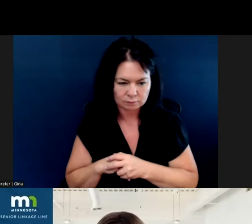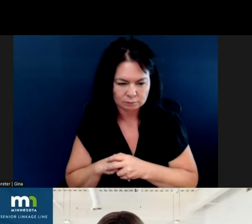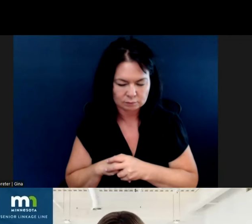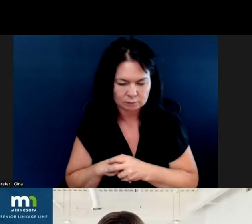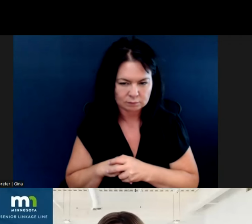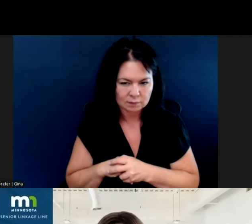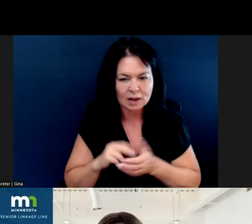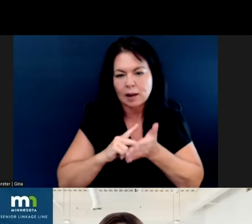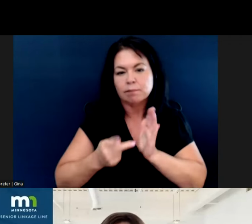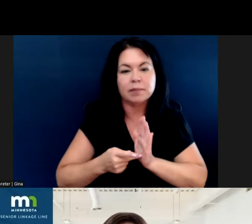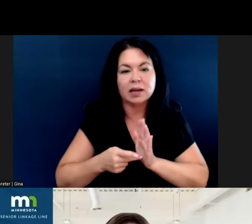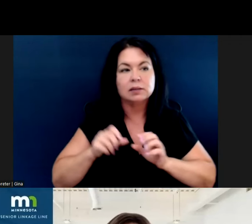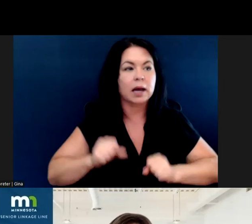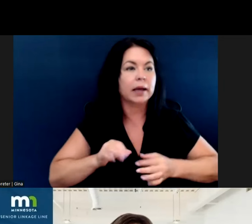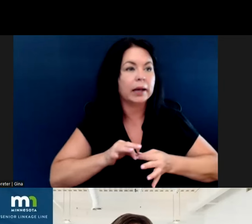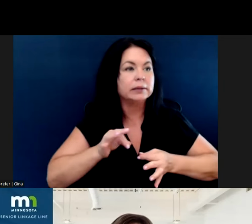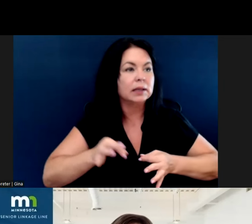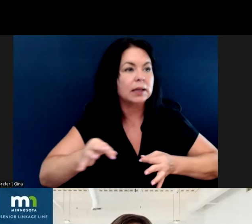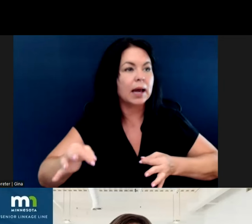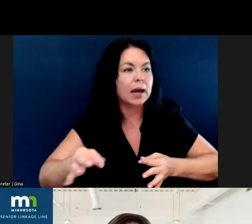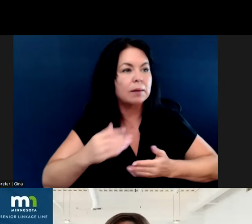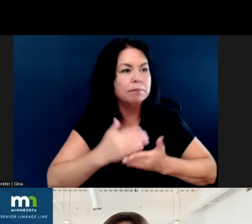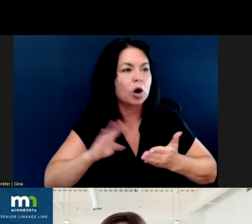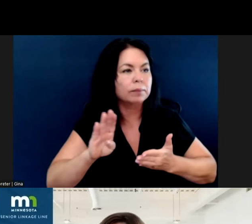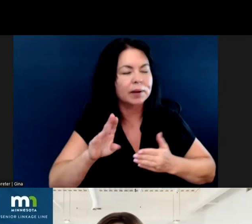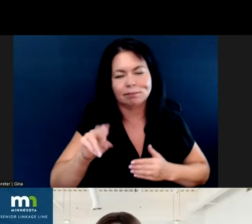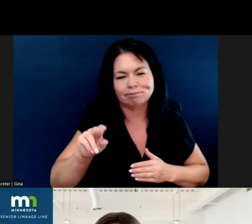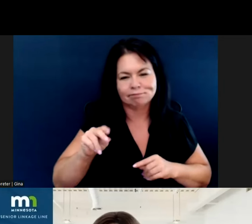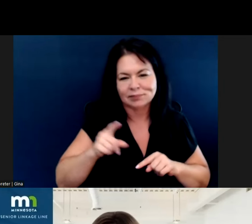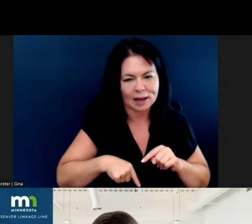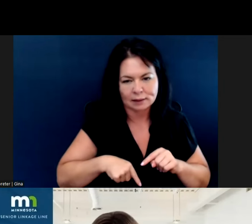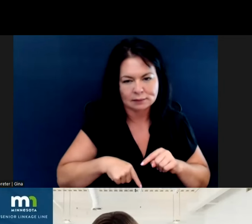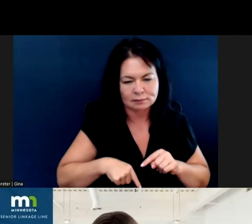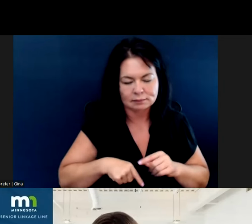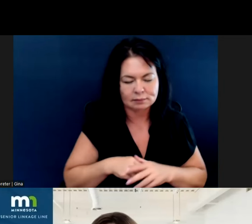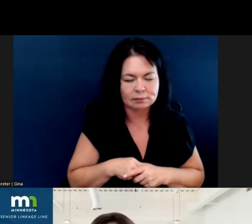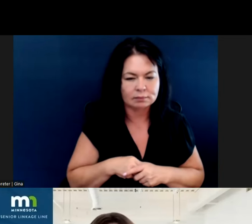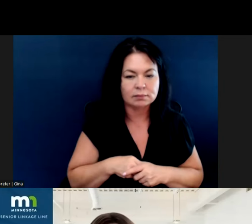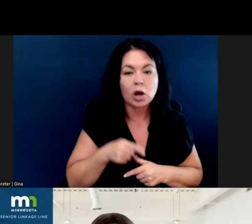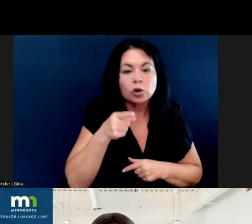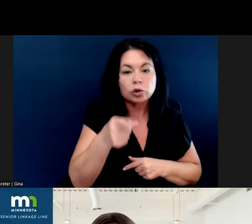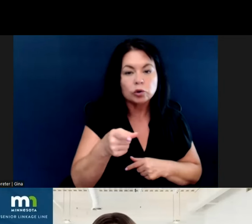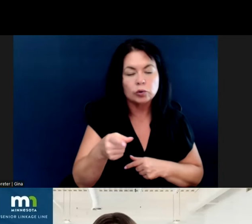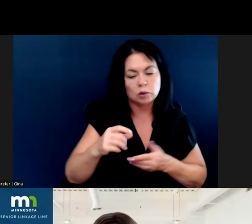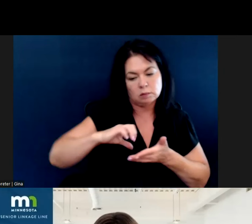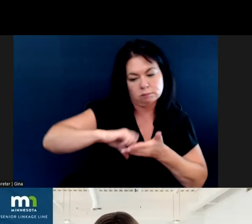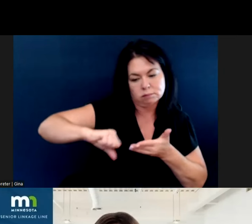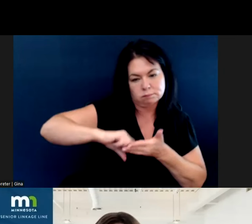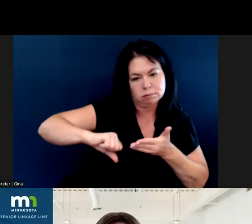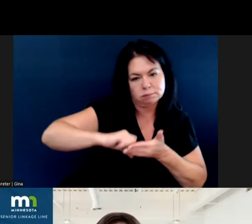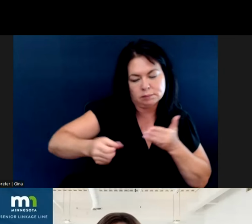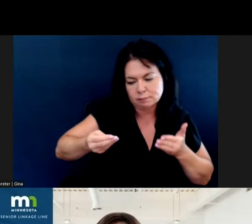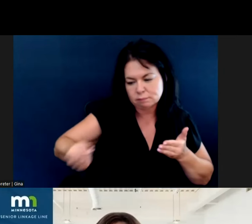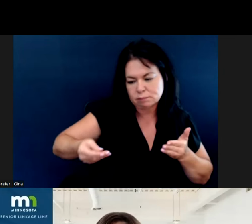to delay your Medicare Part B. Do you contribute to a health savings account? We'll also talk about in